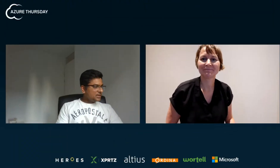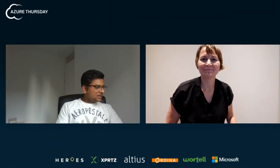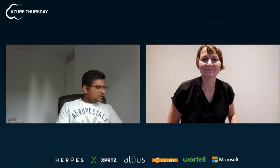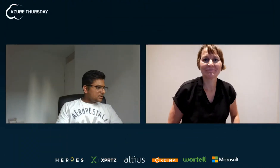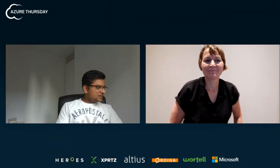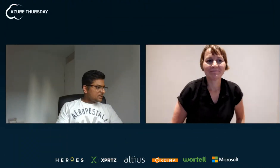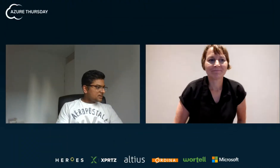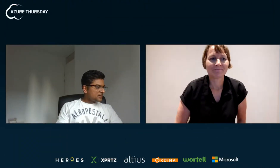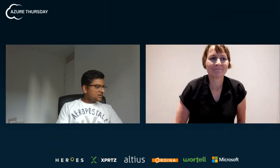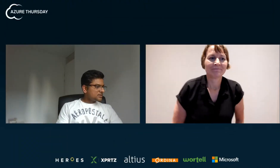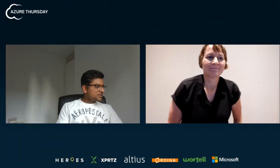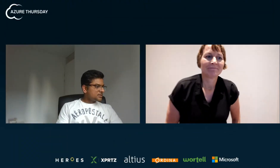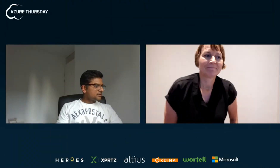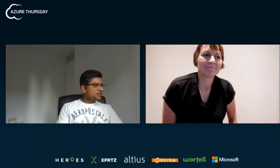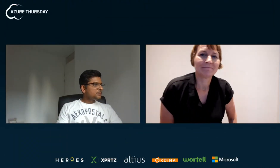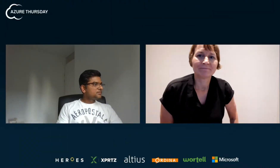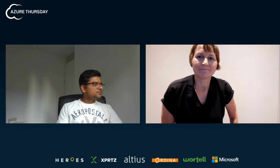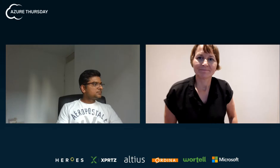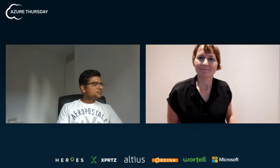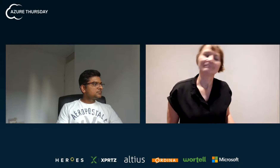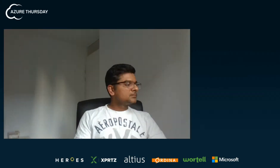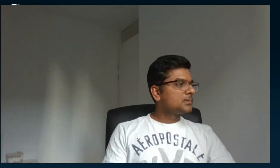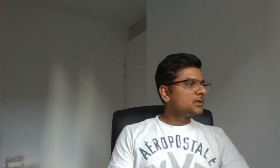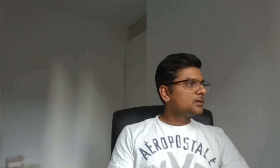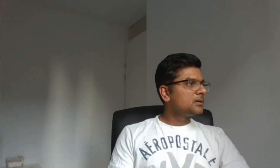screen. Share screen.